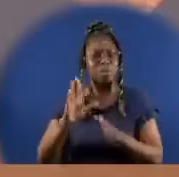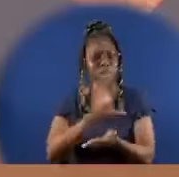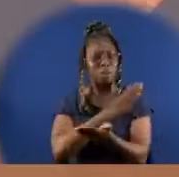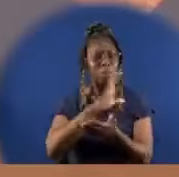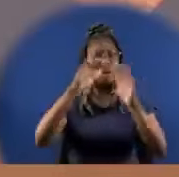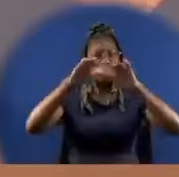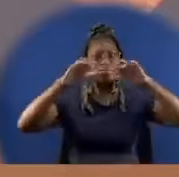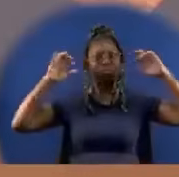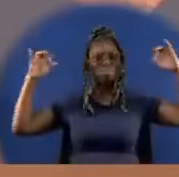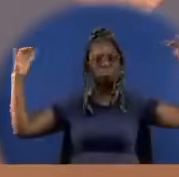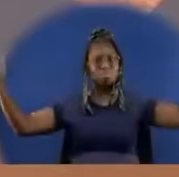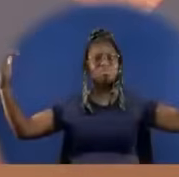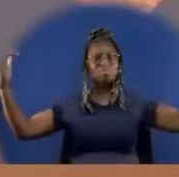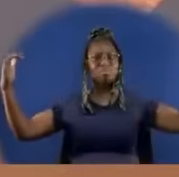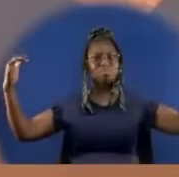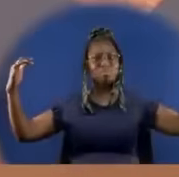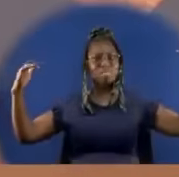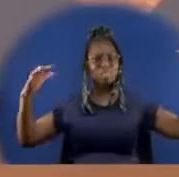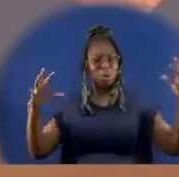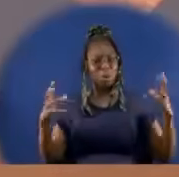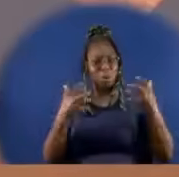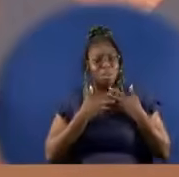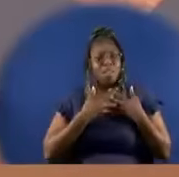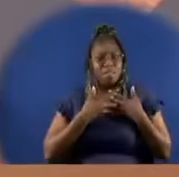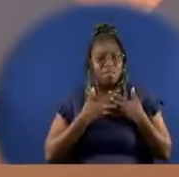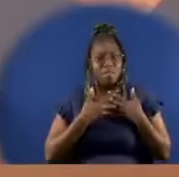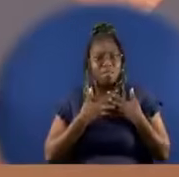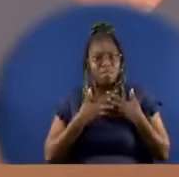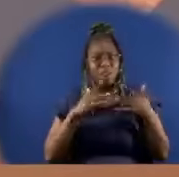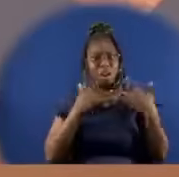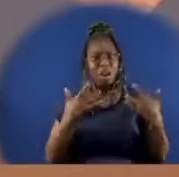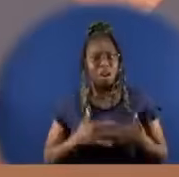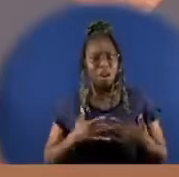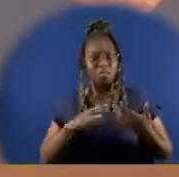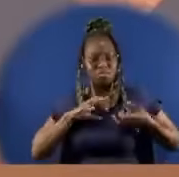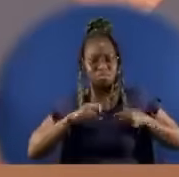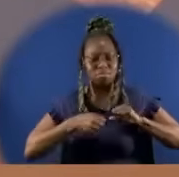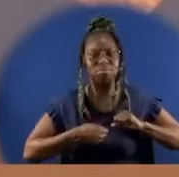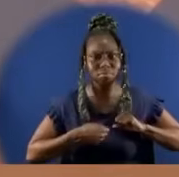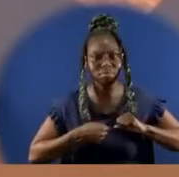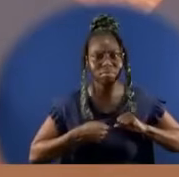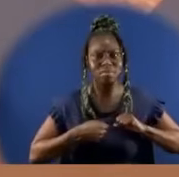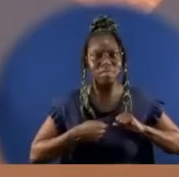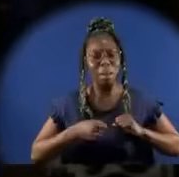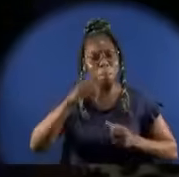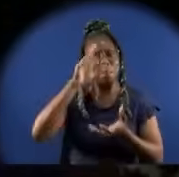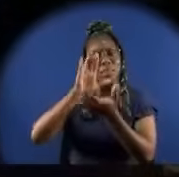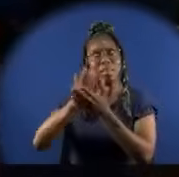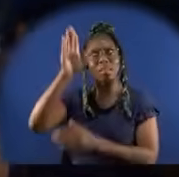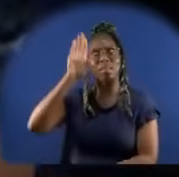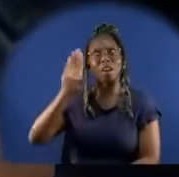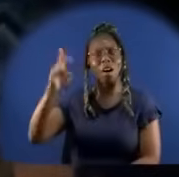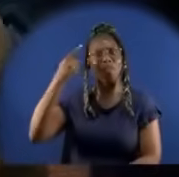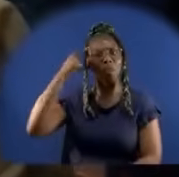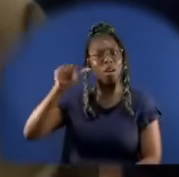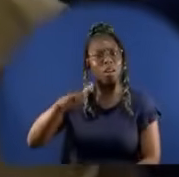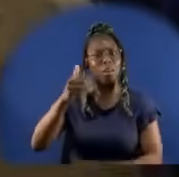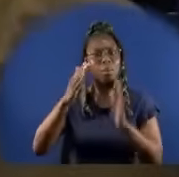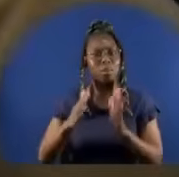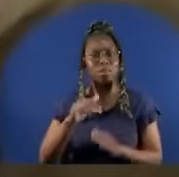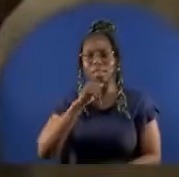you believe God to put broken hearts back together again? Can you believe God for somebody else?